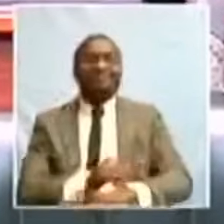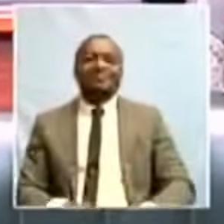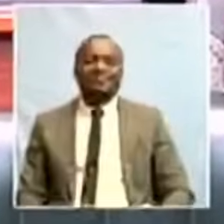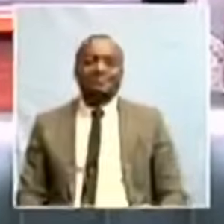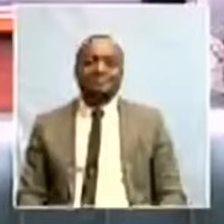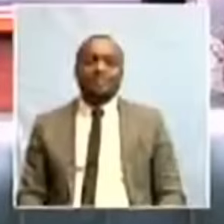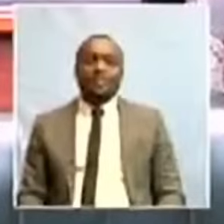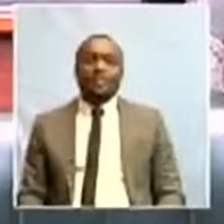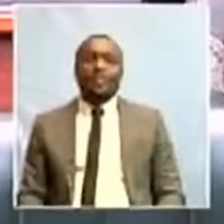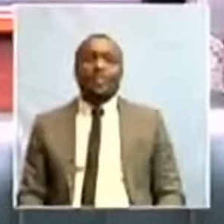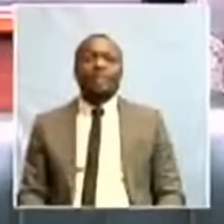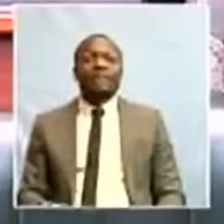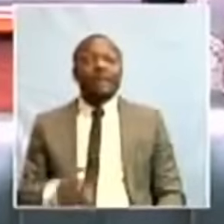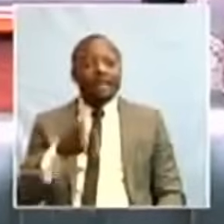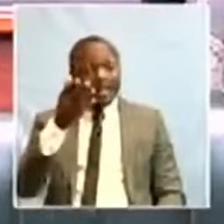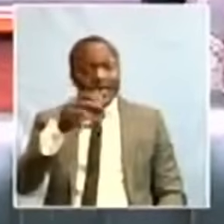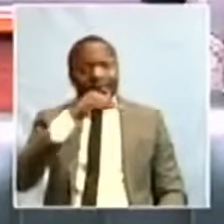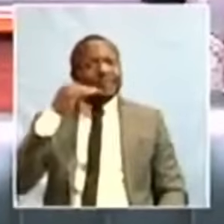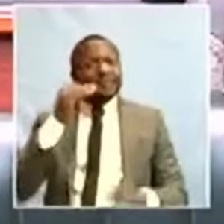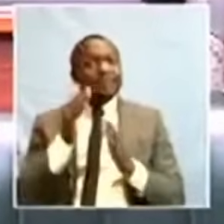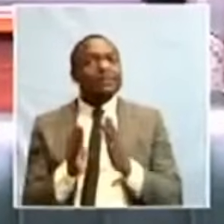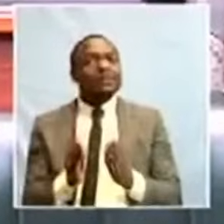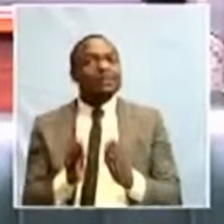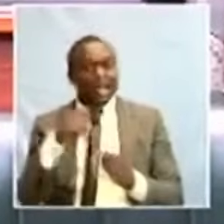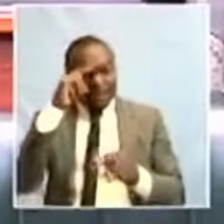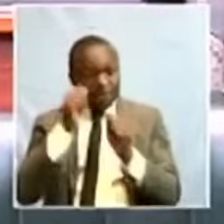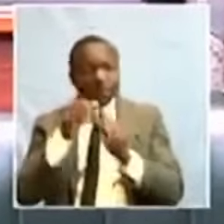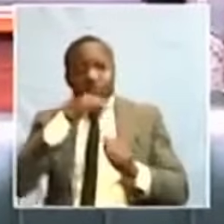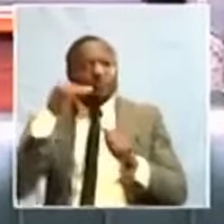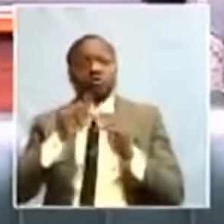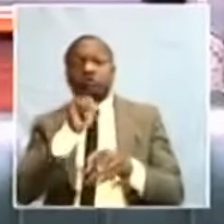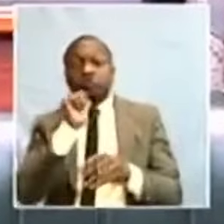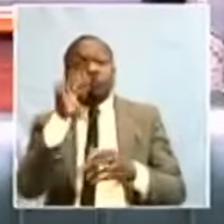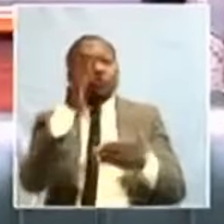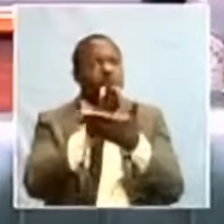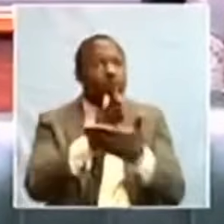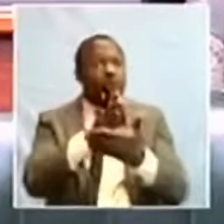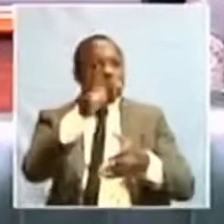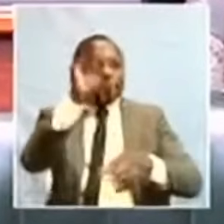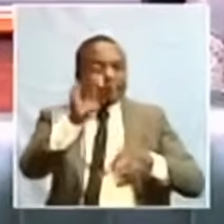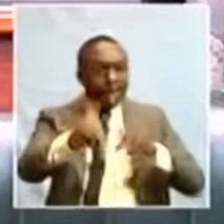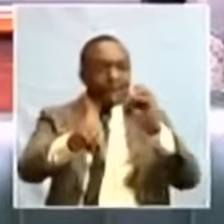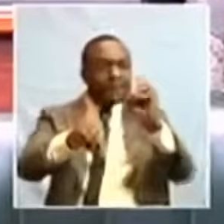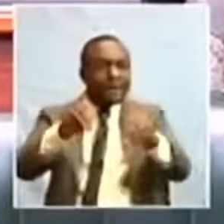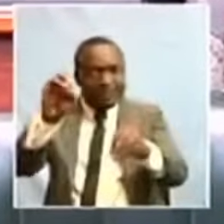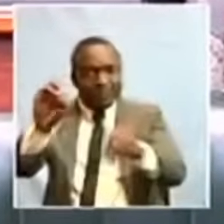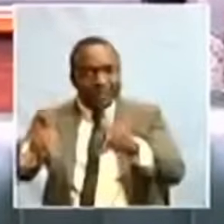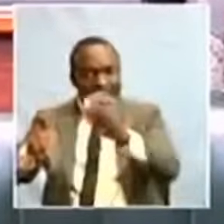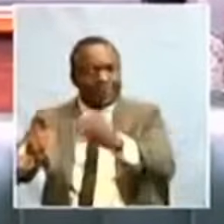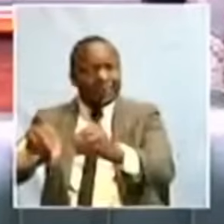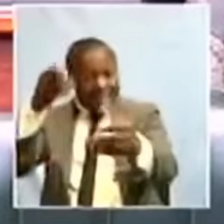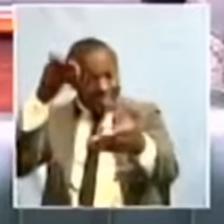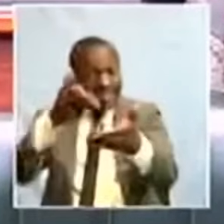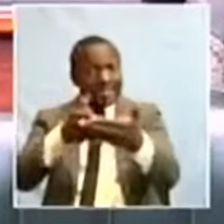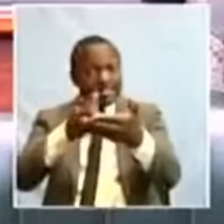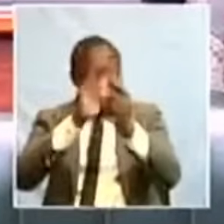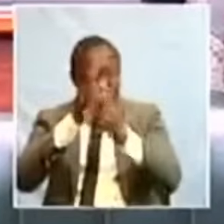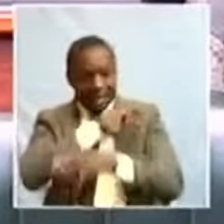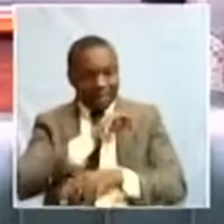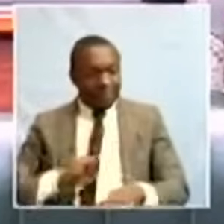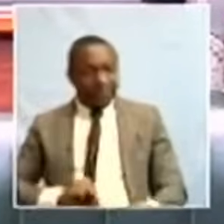It is in farmers, because farmers don't stop planting. This honorable is a